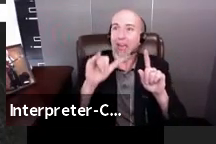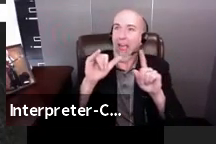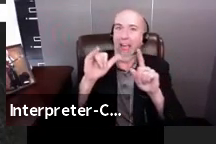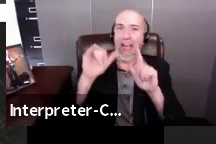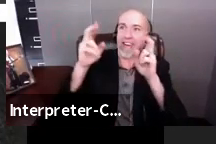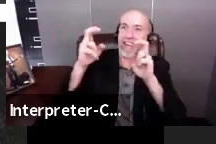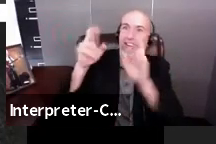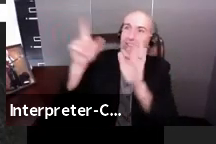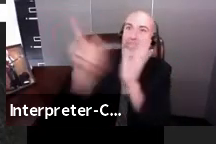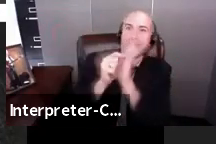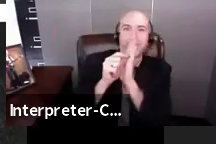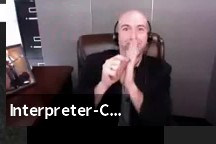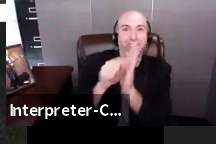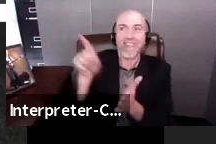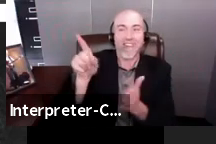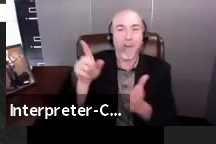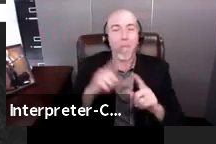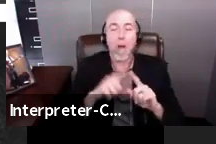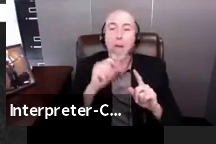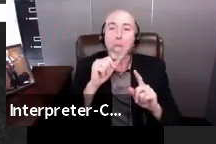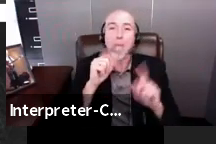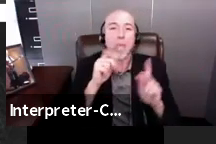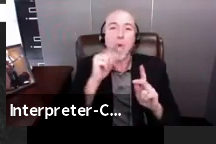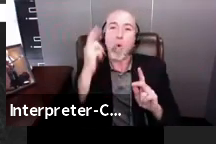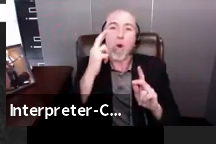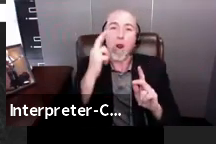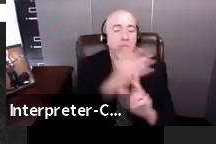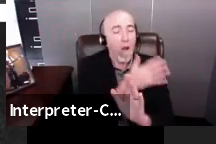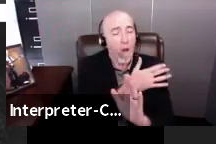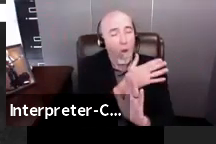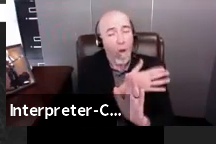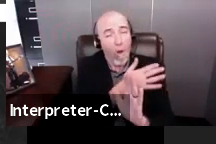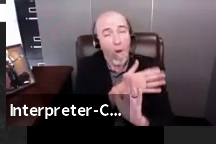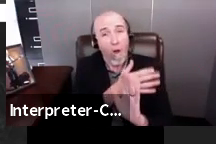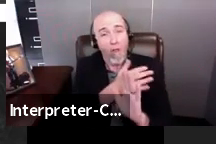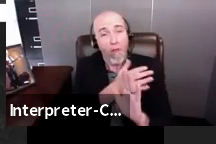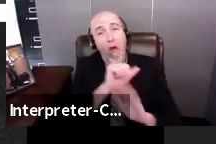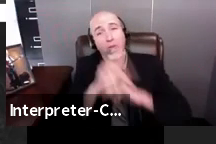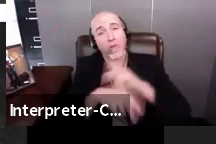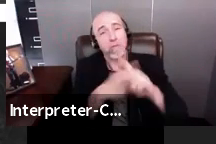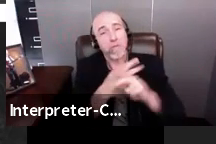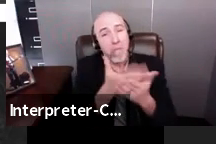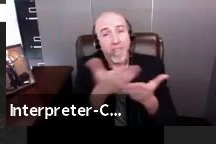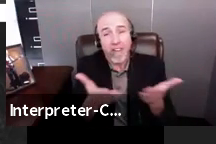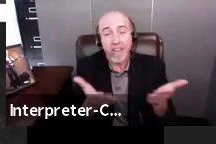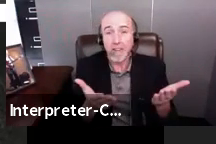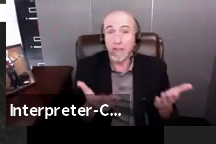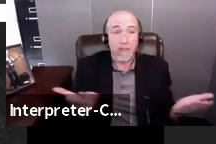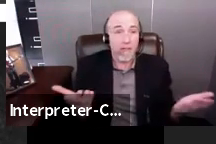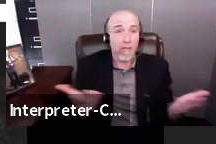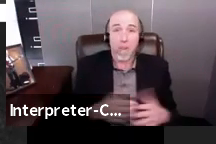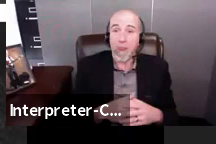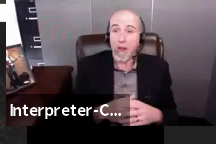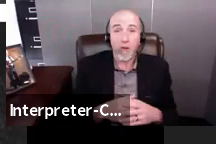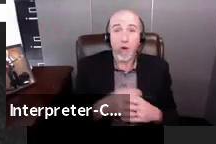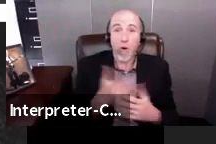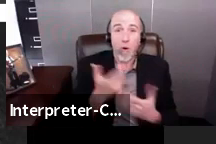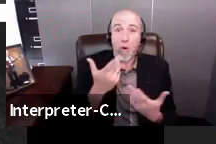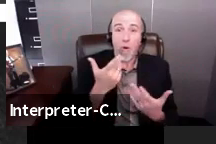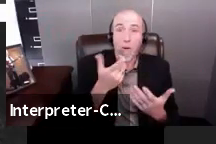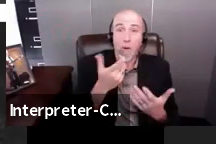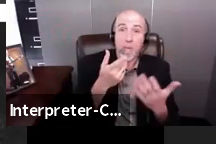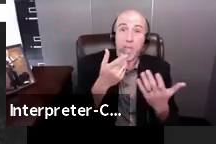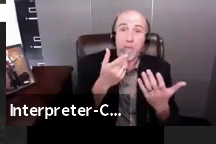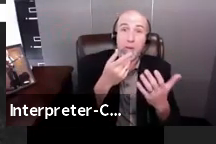headlines. But people don't realize all the other type of things you know, money following the person